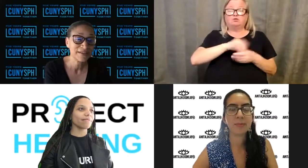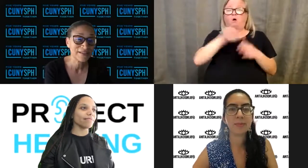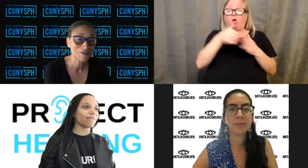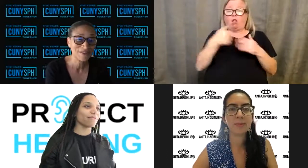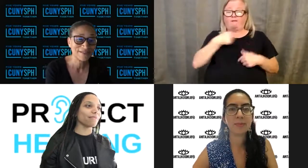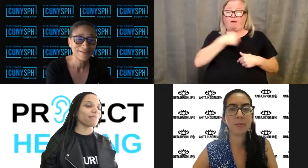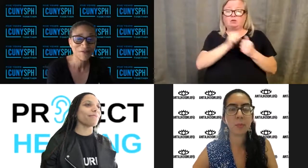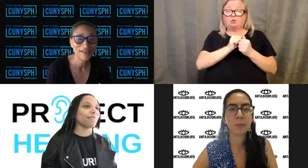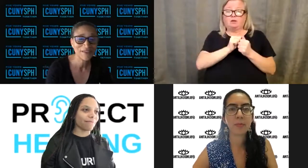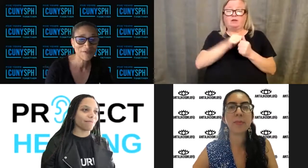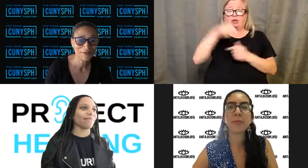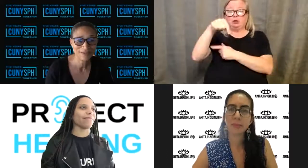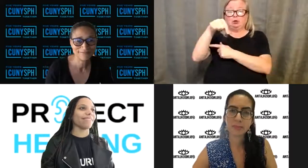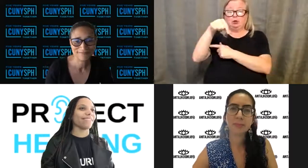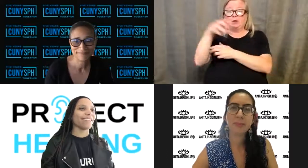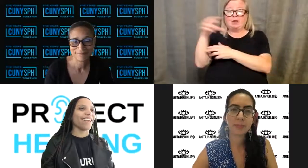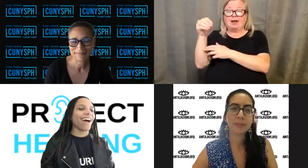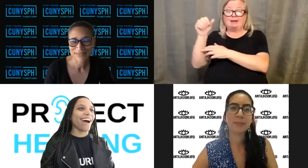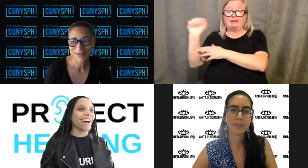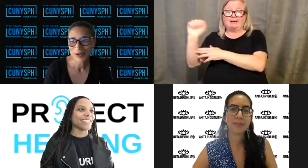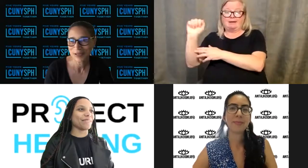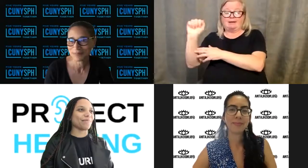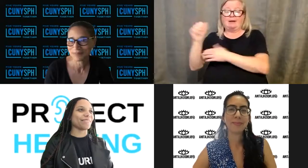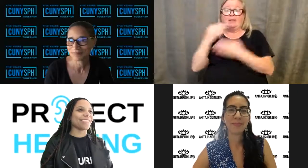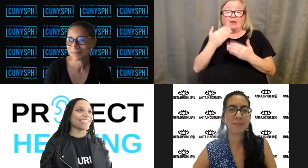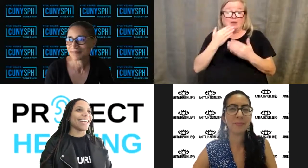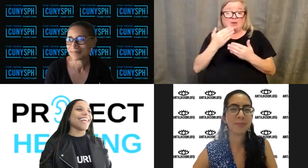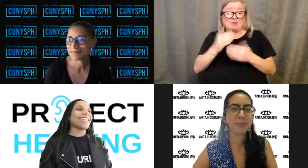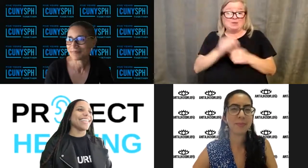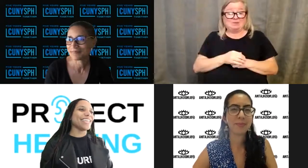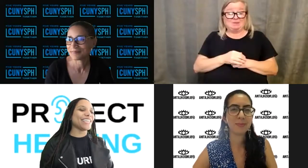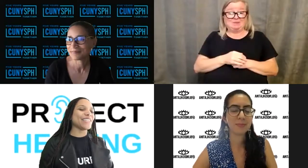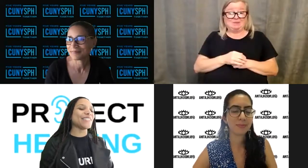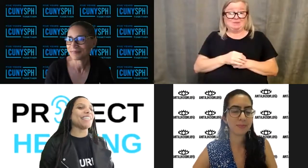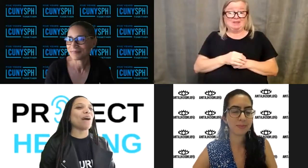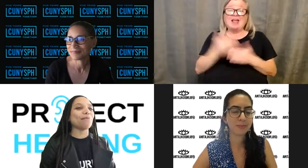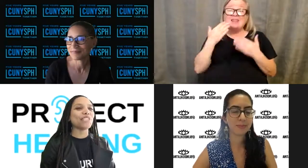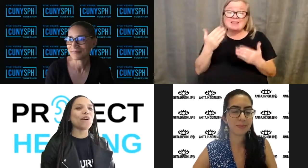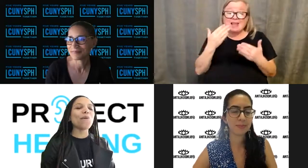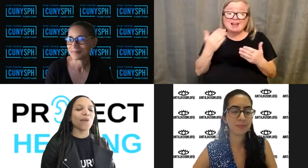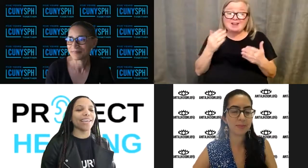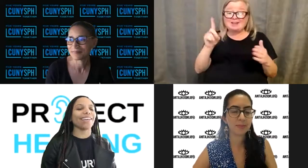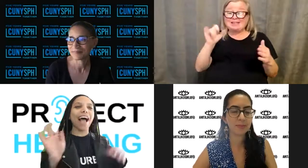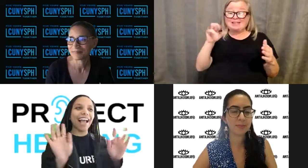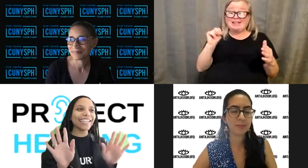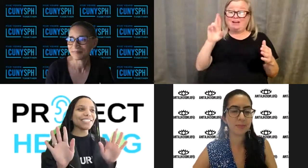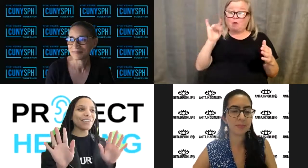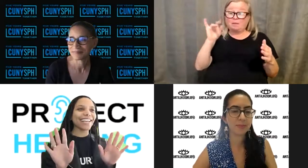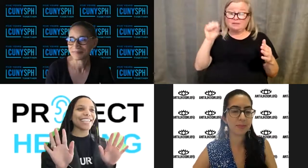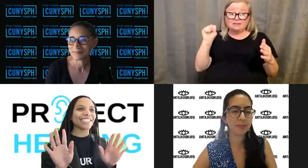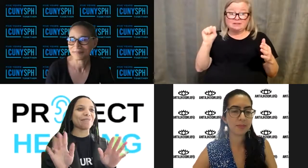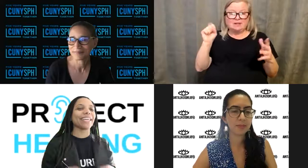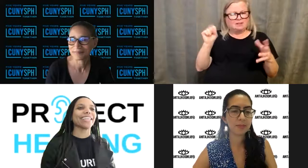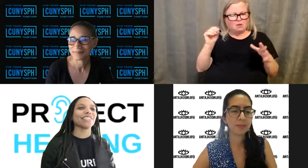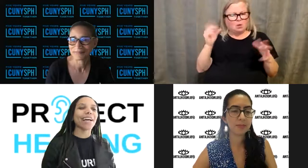questions and answers. So thank you. Awesome. Thank you, Dean Roberts. So wait, I just